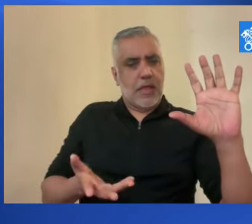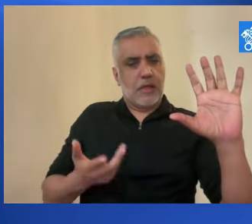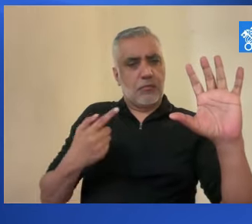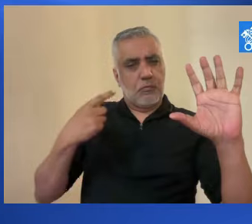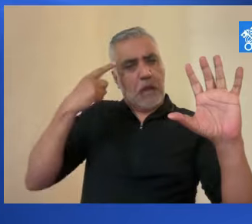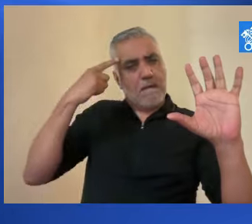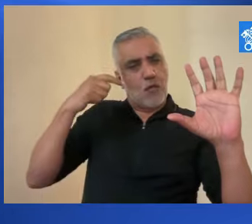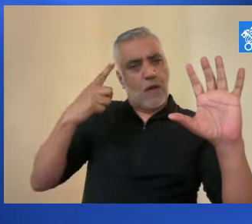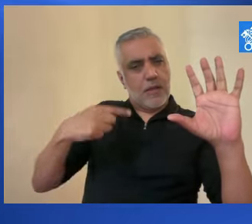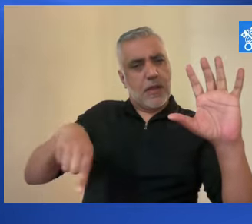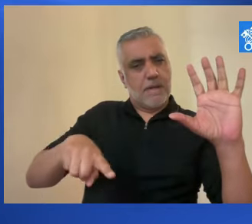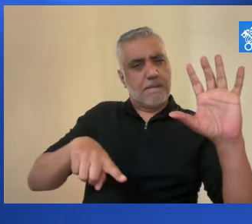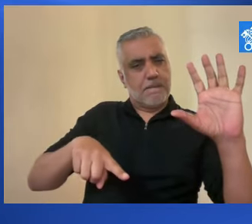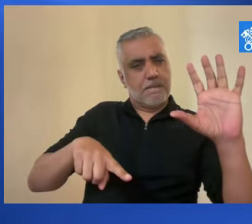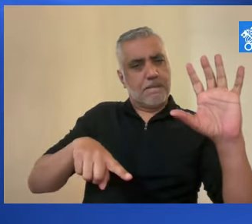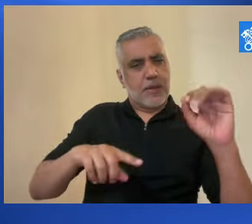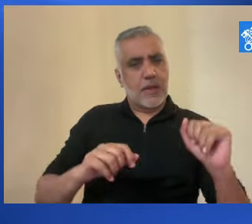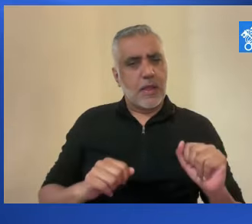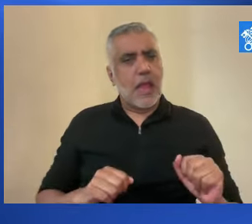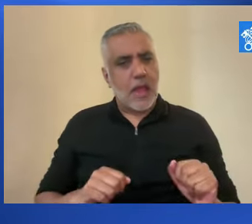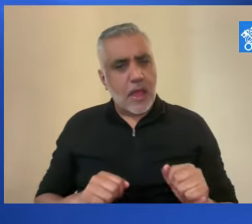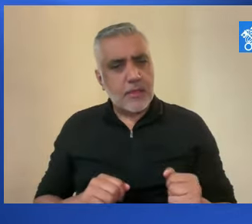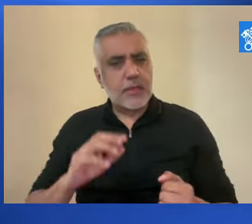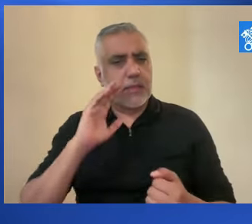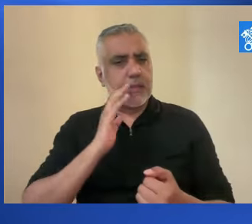And the son of man that thou dost care for him."